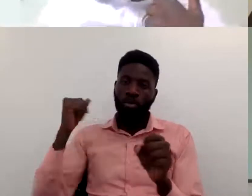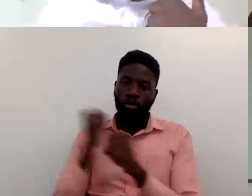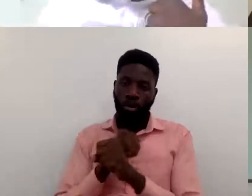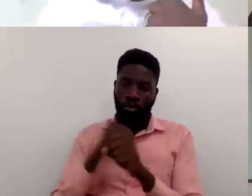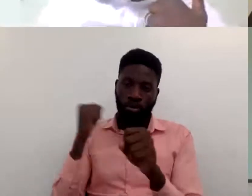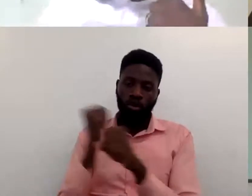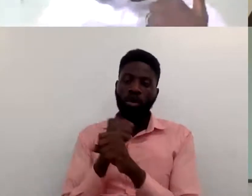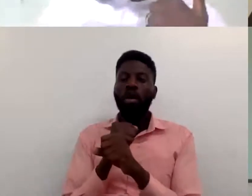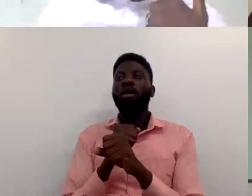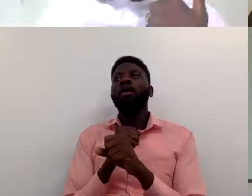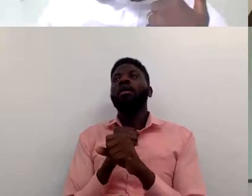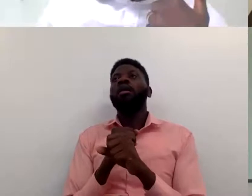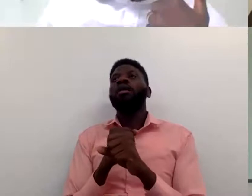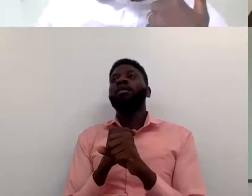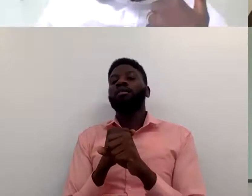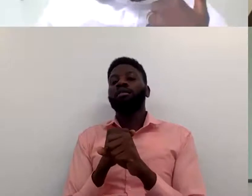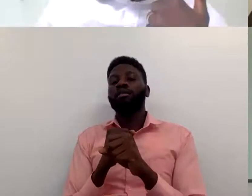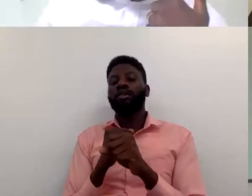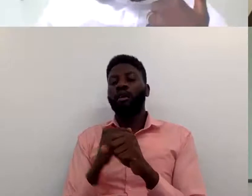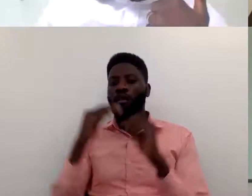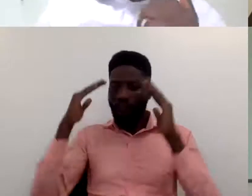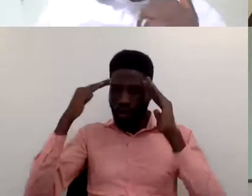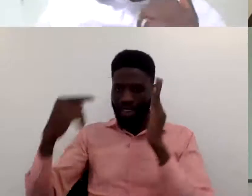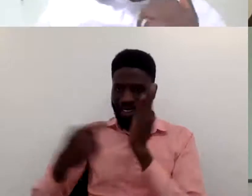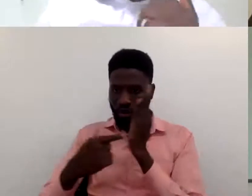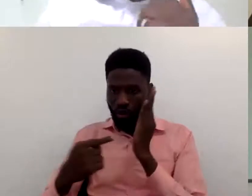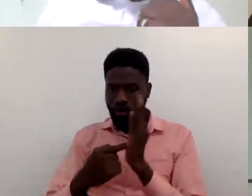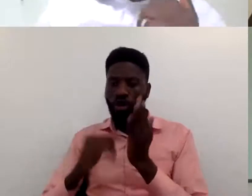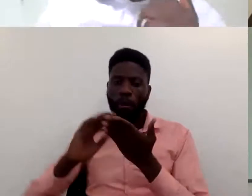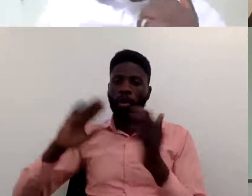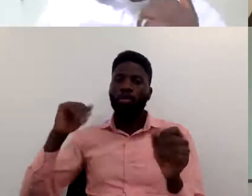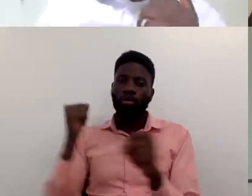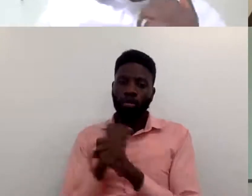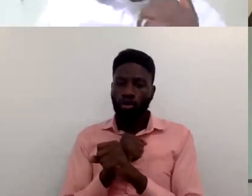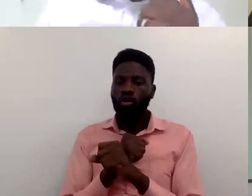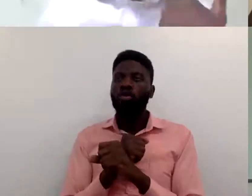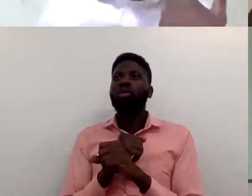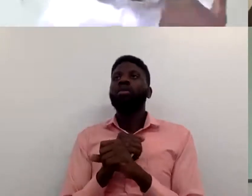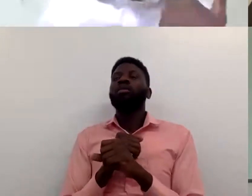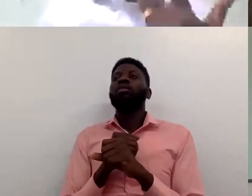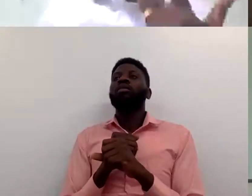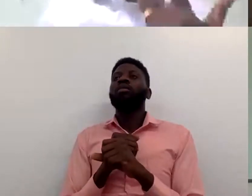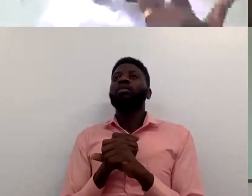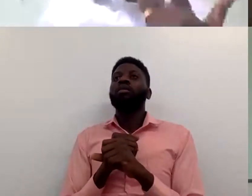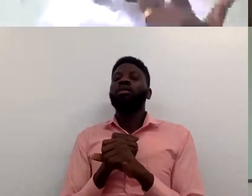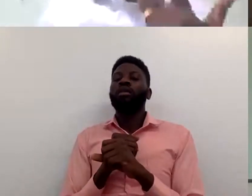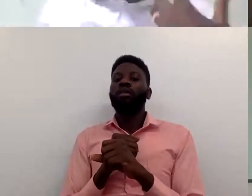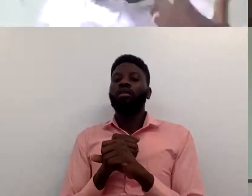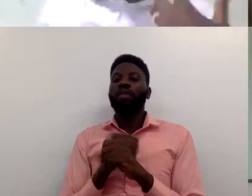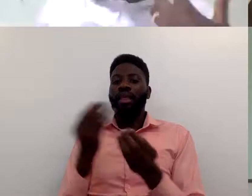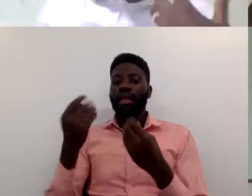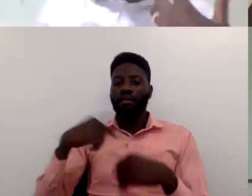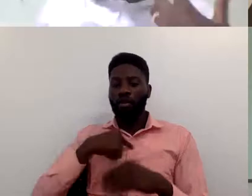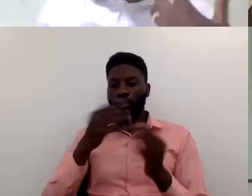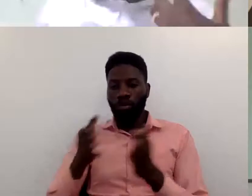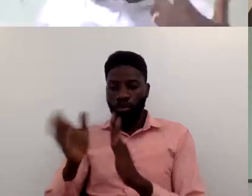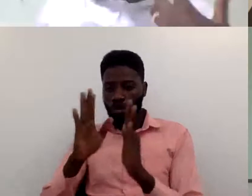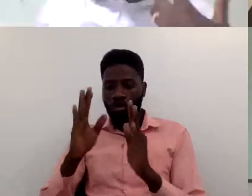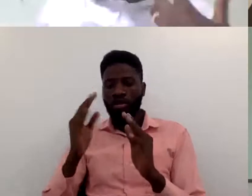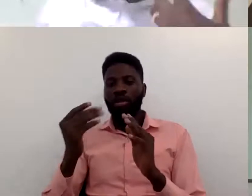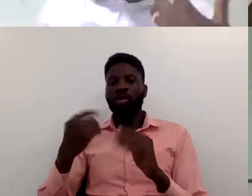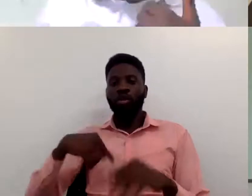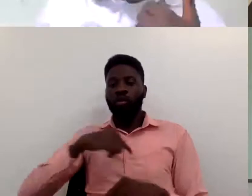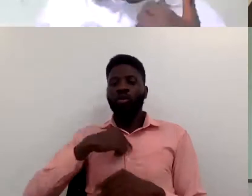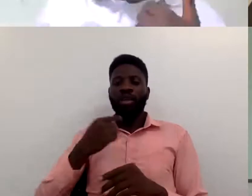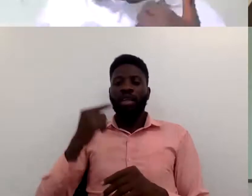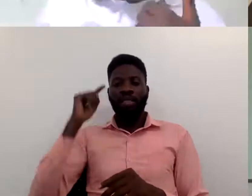are tech-based, more jobs are quite agile. There is an opportunity for us to rethink